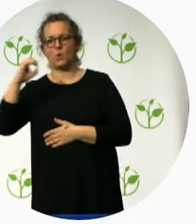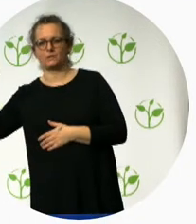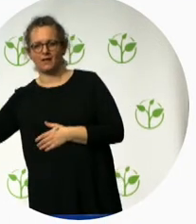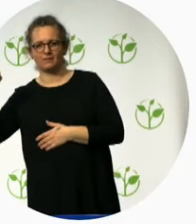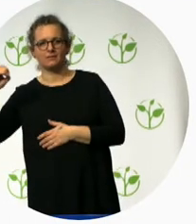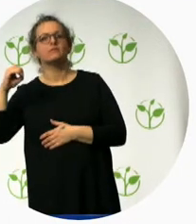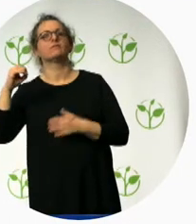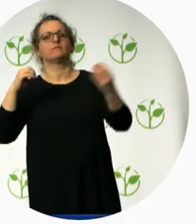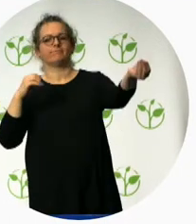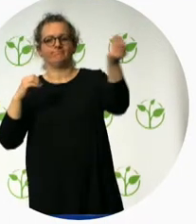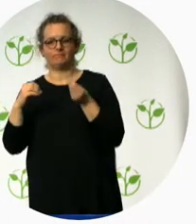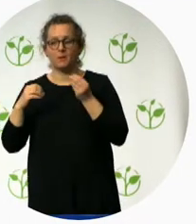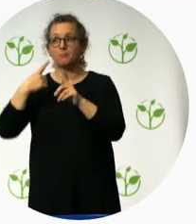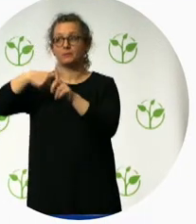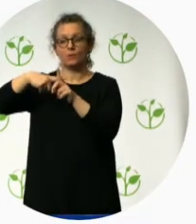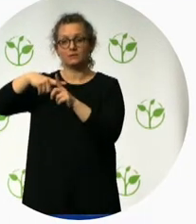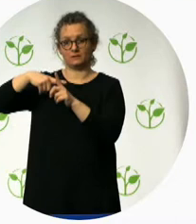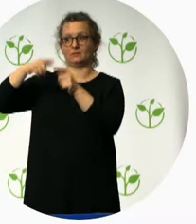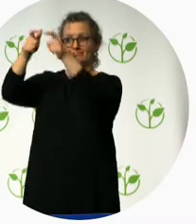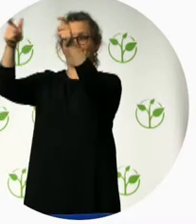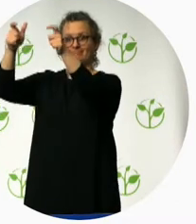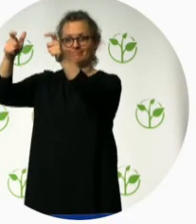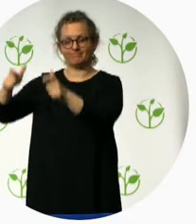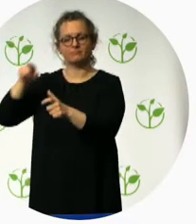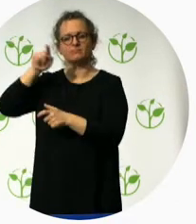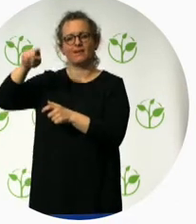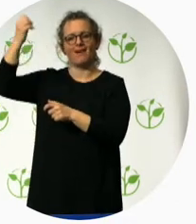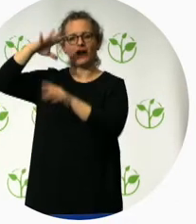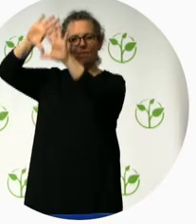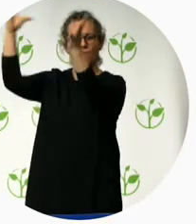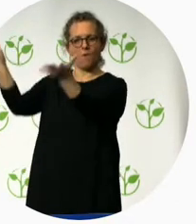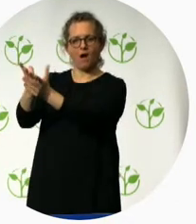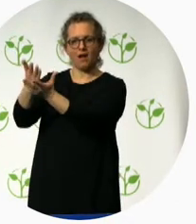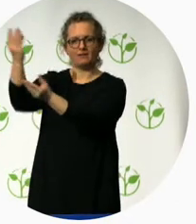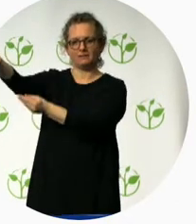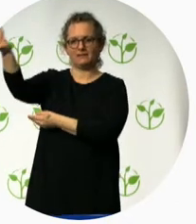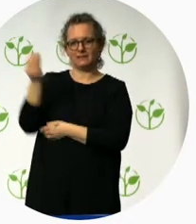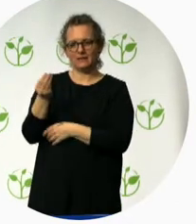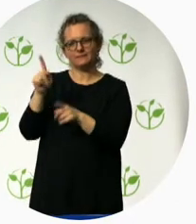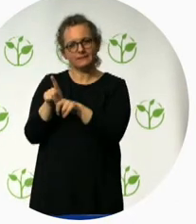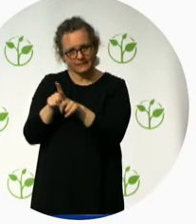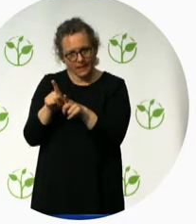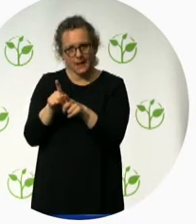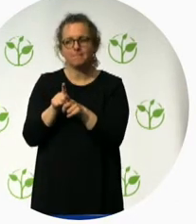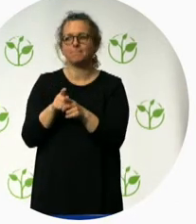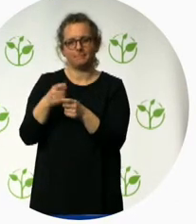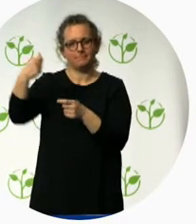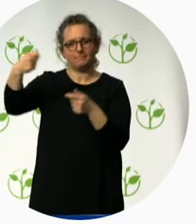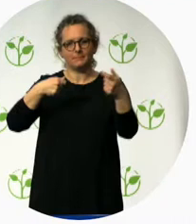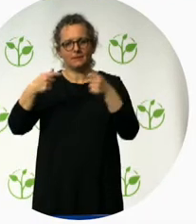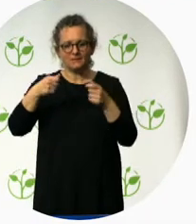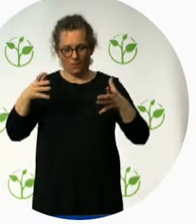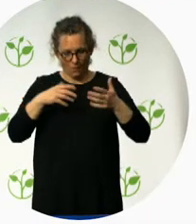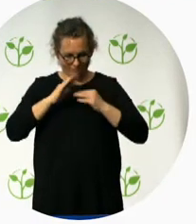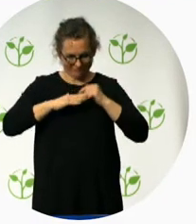model. Not only this, and actually we are satisfied because the Young Africa